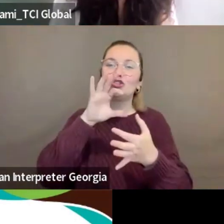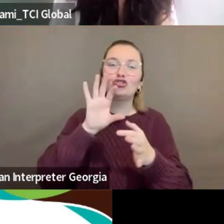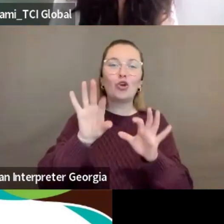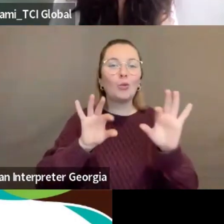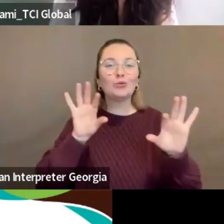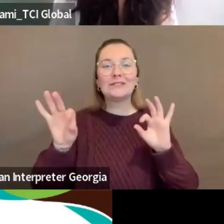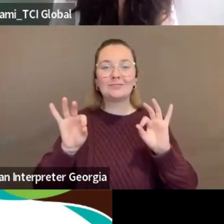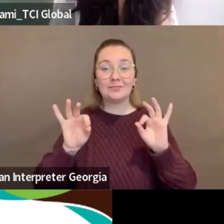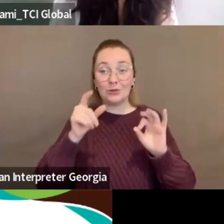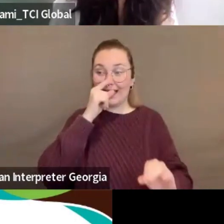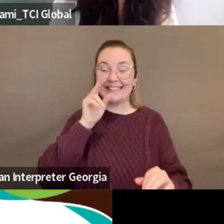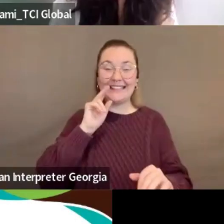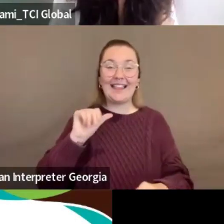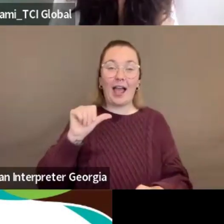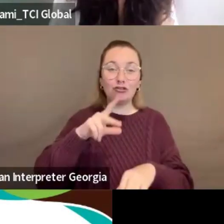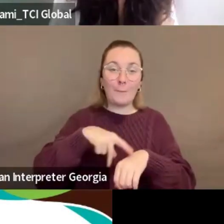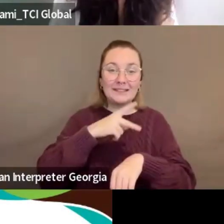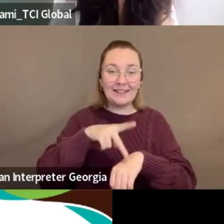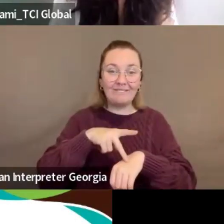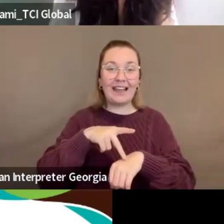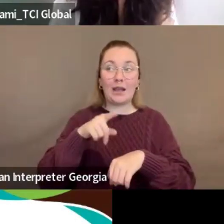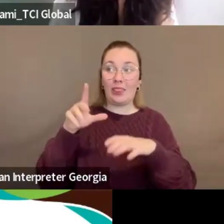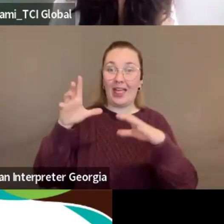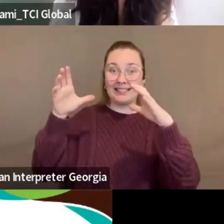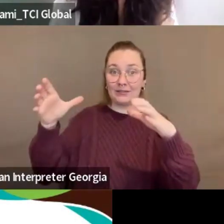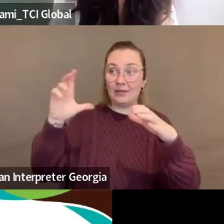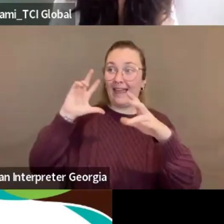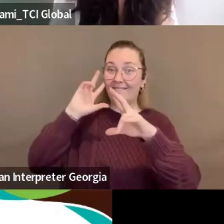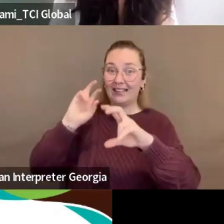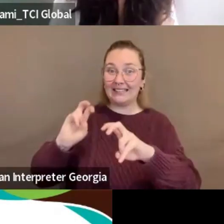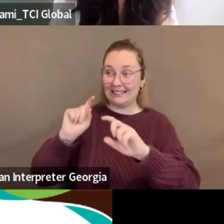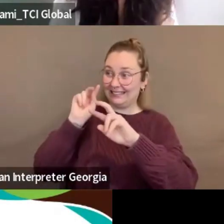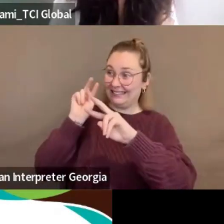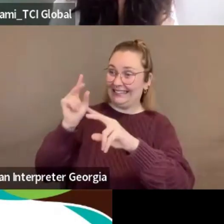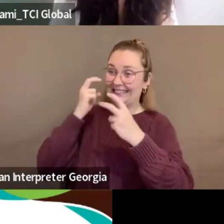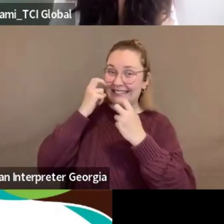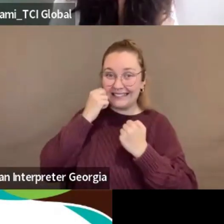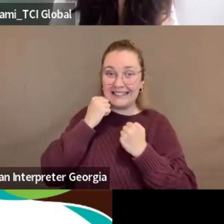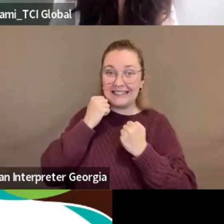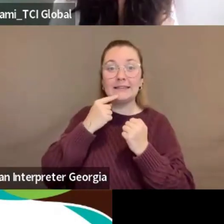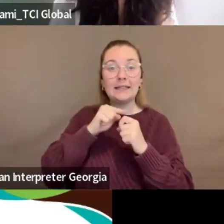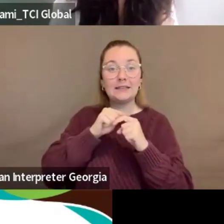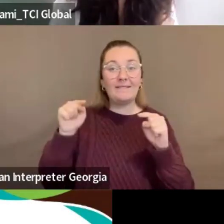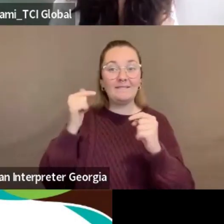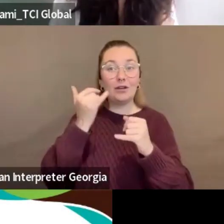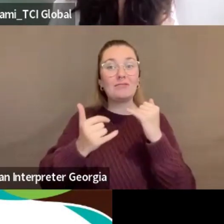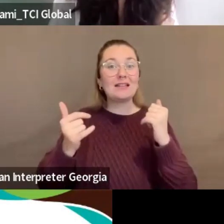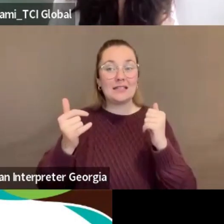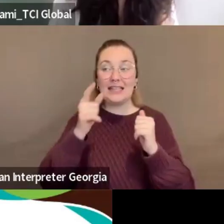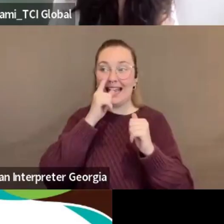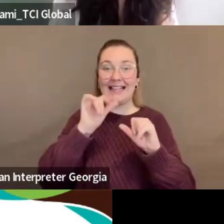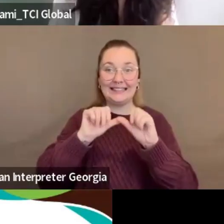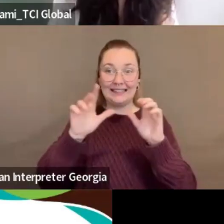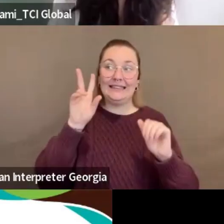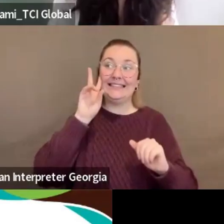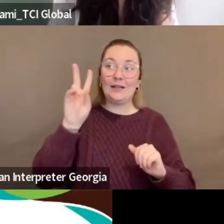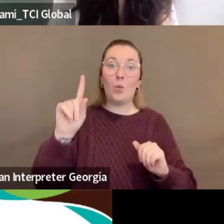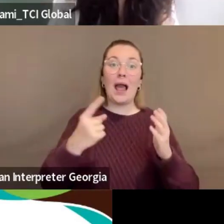across the Asia-Pacific region and wider is very clear on what those conditions are and what happens when they are absent.